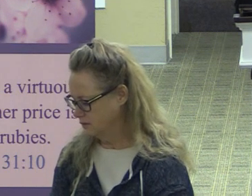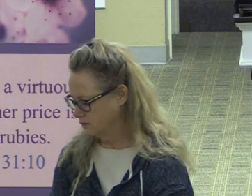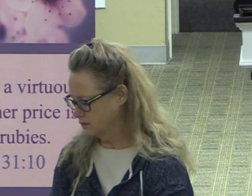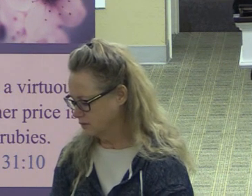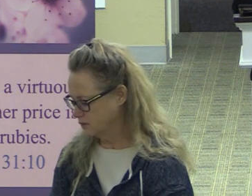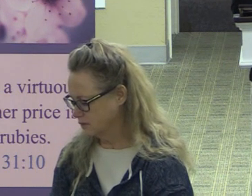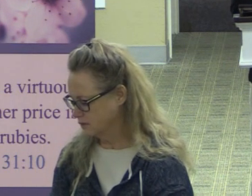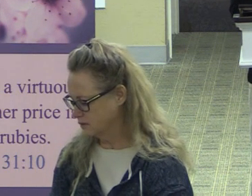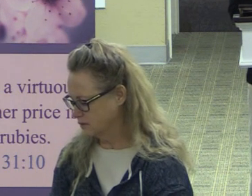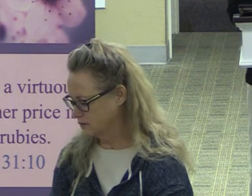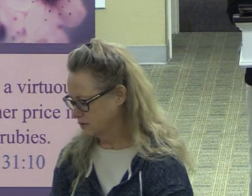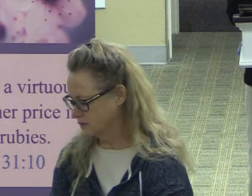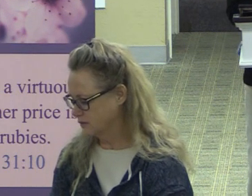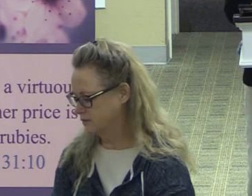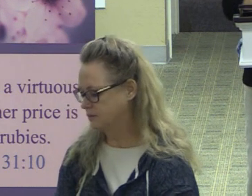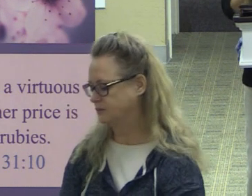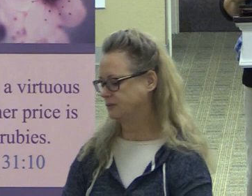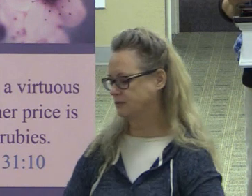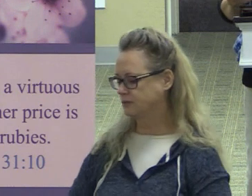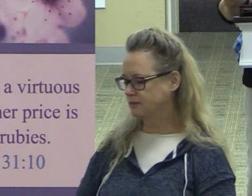known that thou hast sent me.